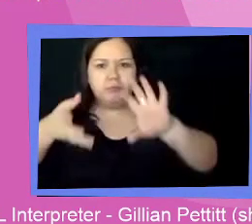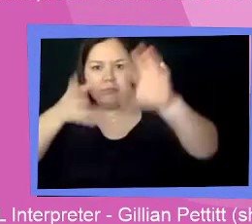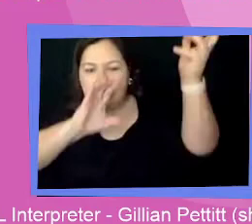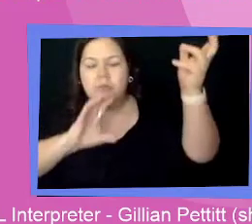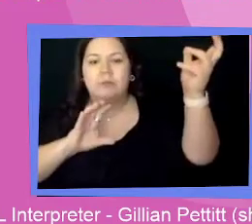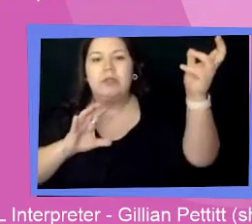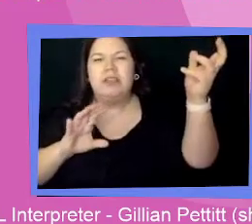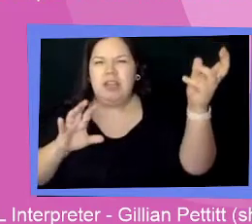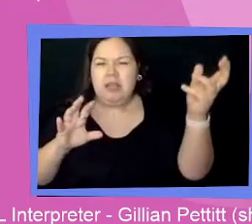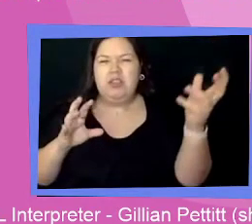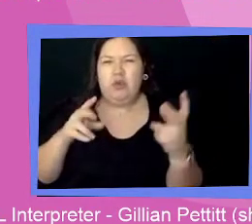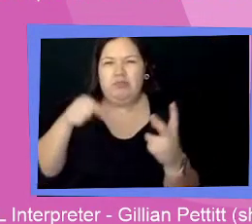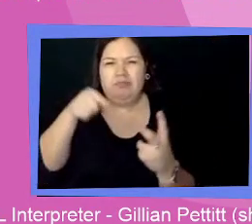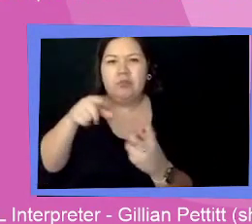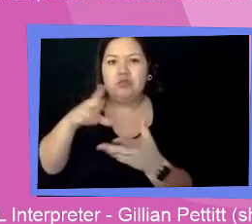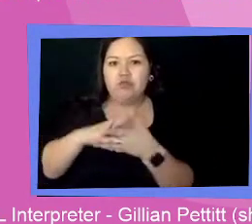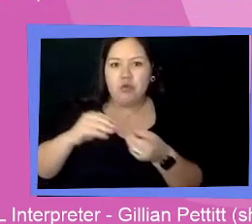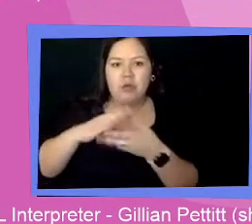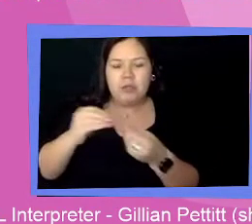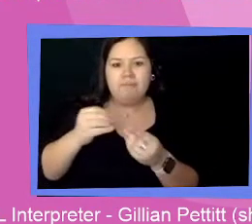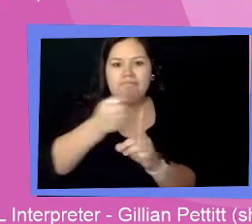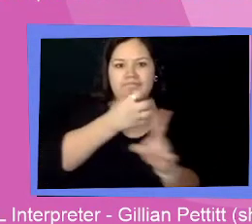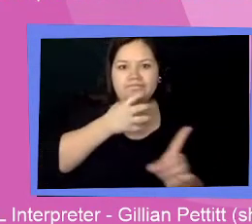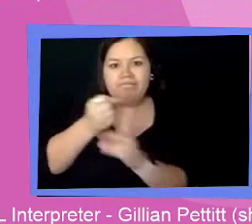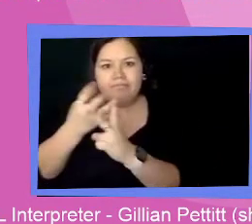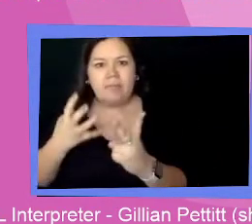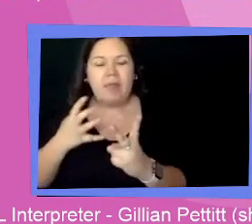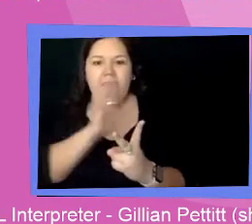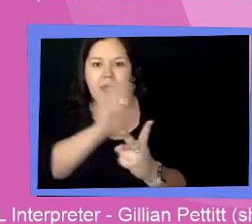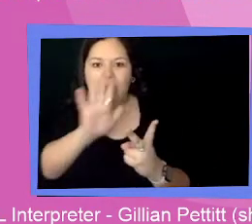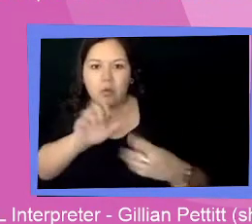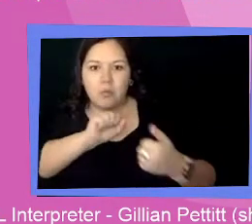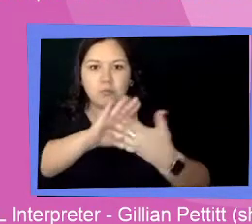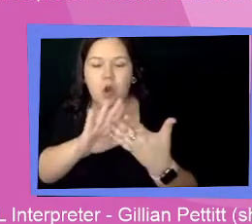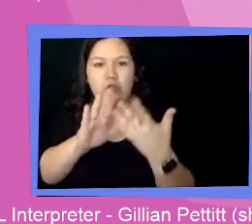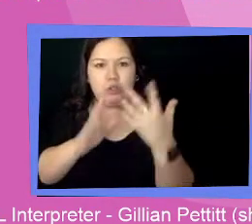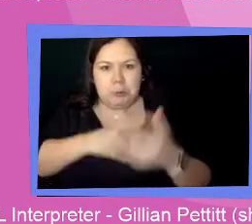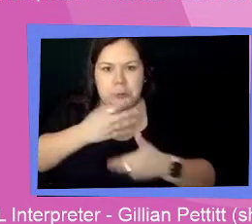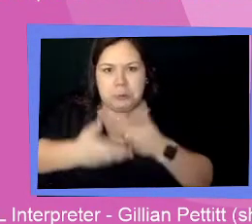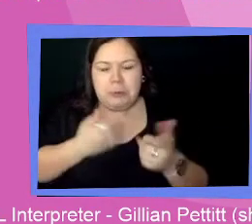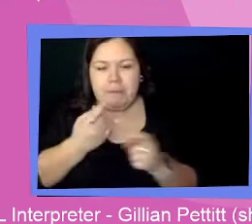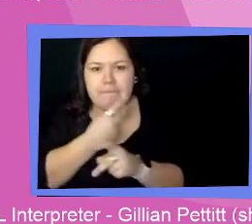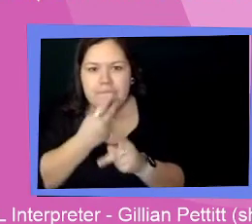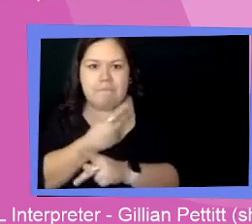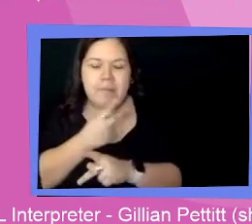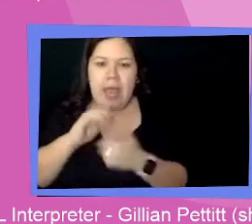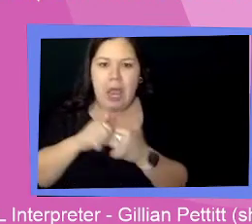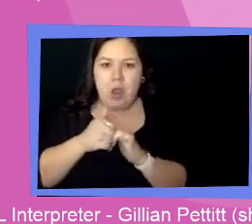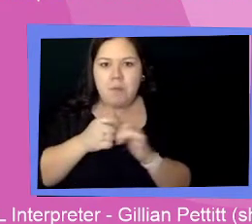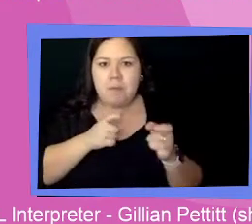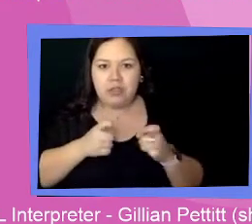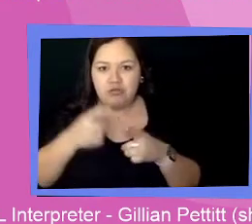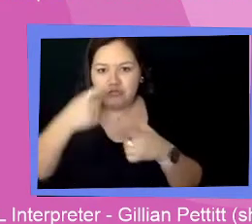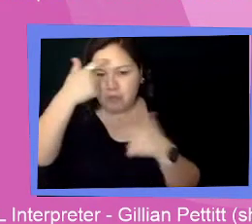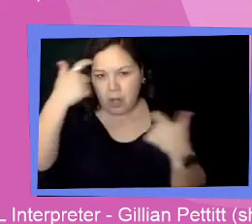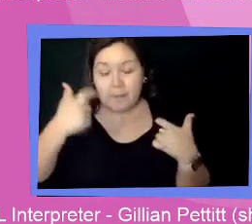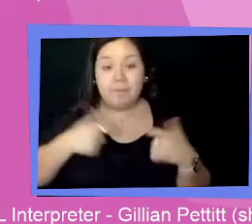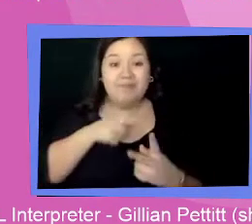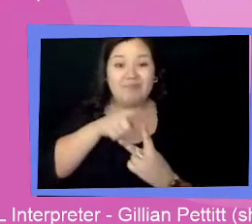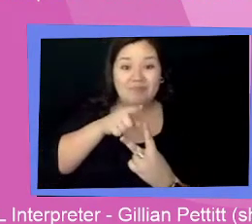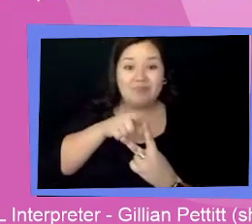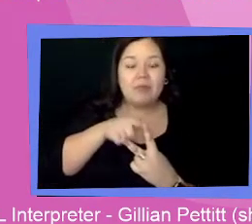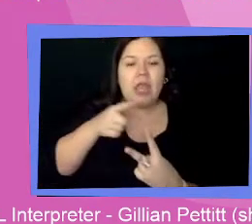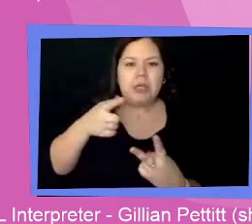dealing with that trauma their own way. So the one in Damascus has locked his doors upon himself and